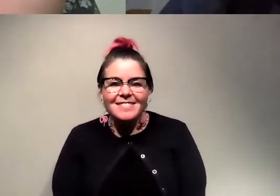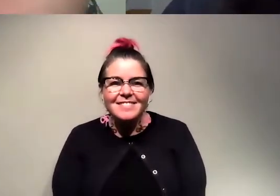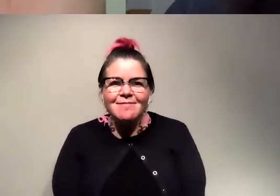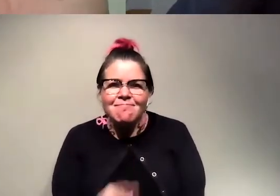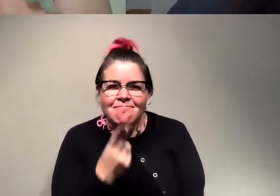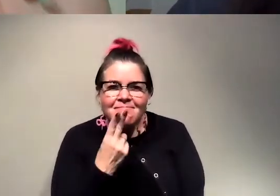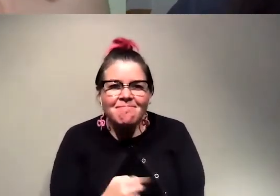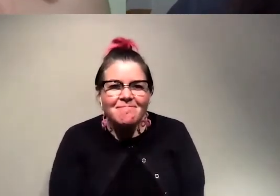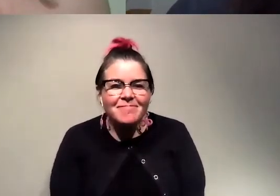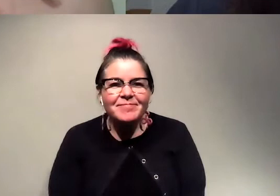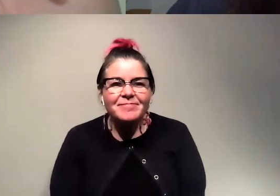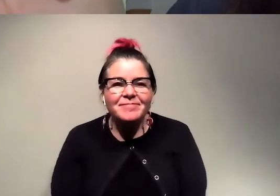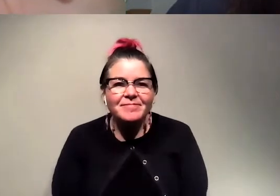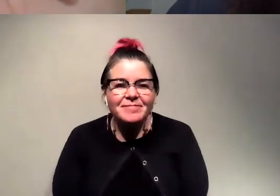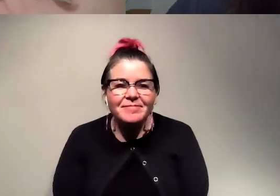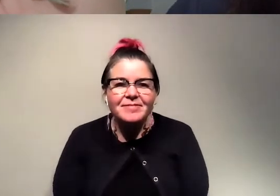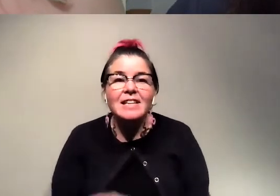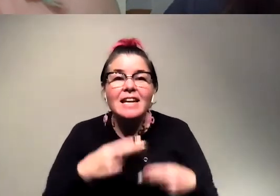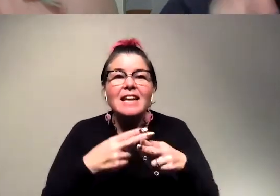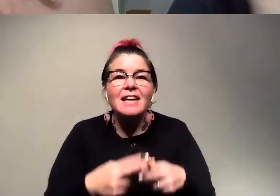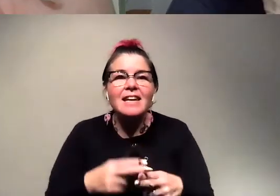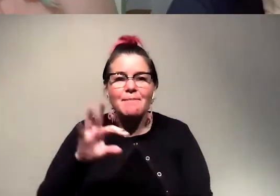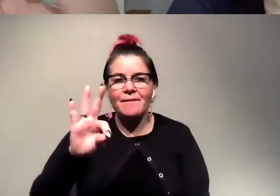cute. Chameleon. Her name is Fajita.